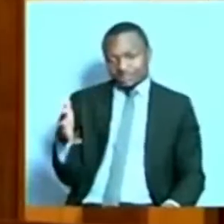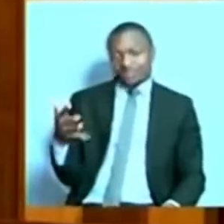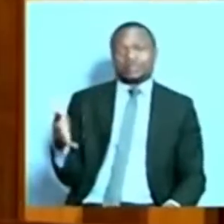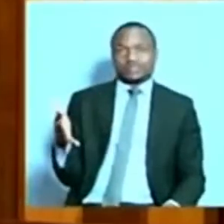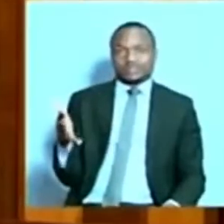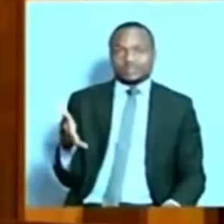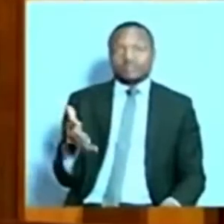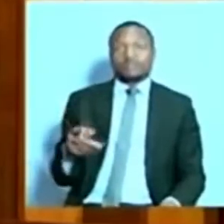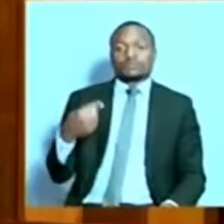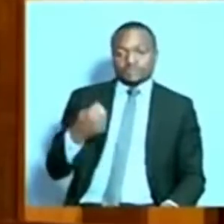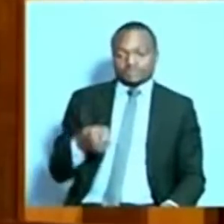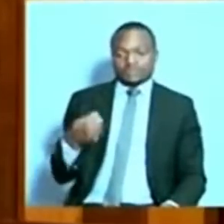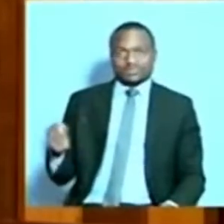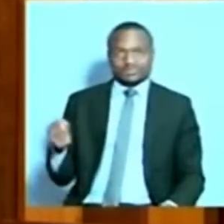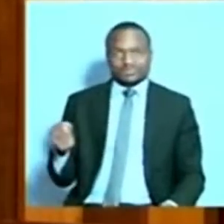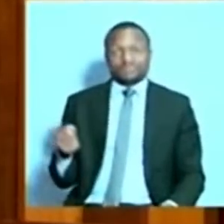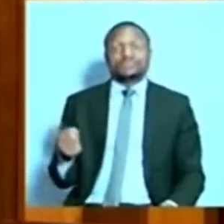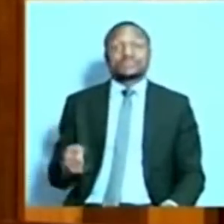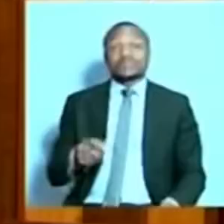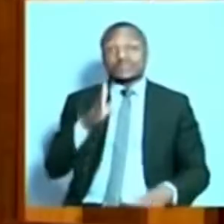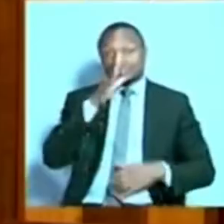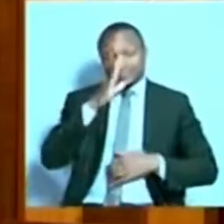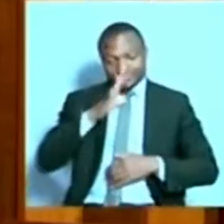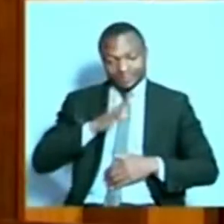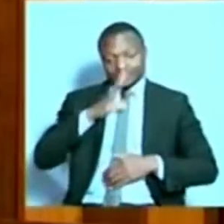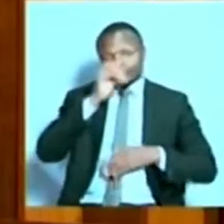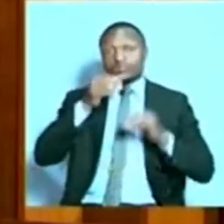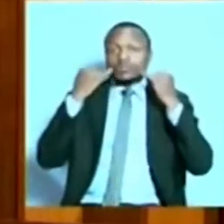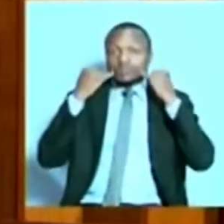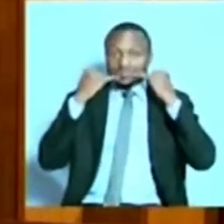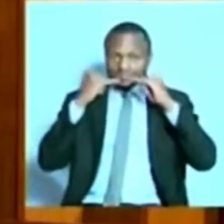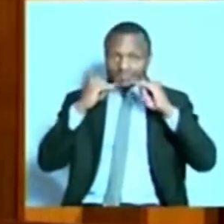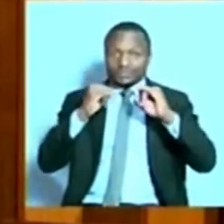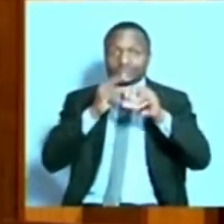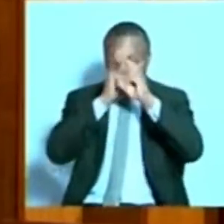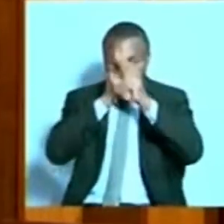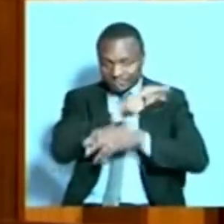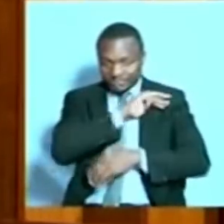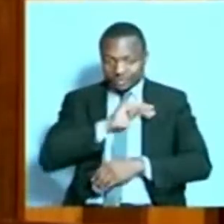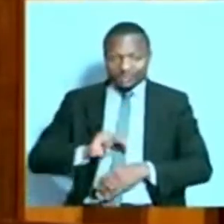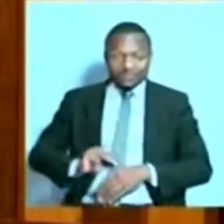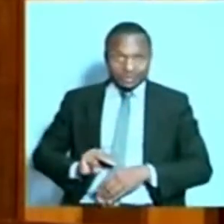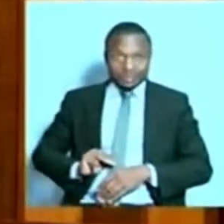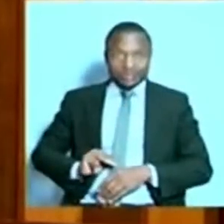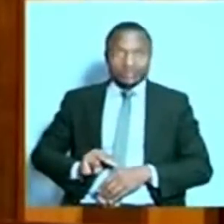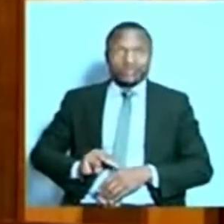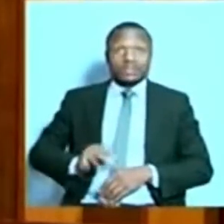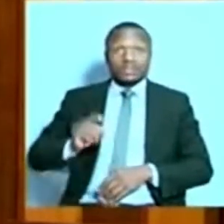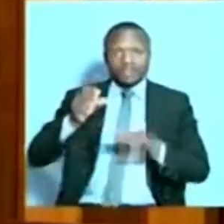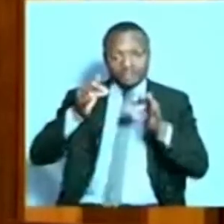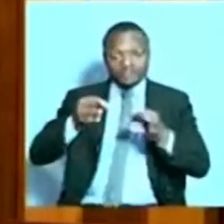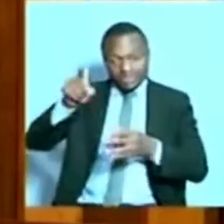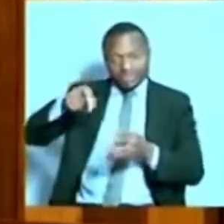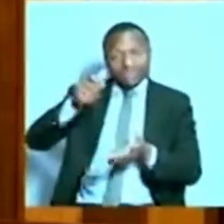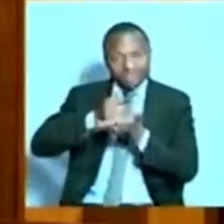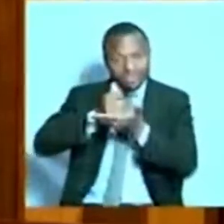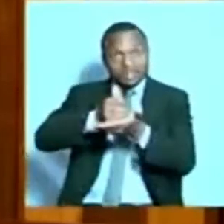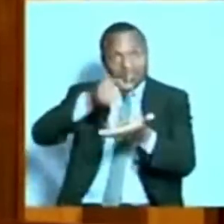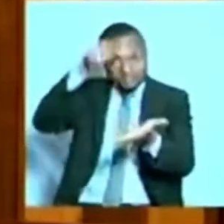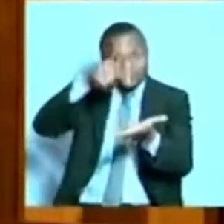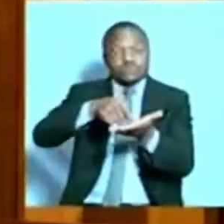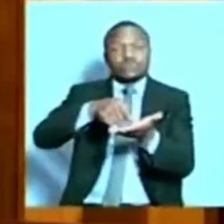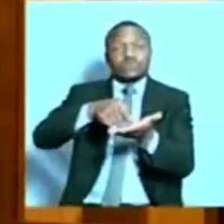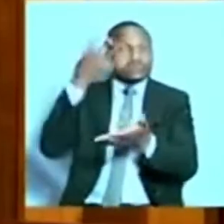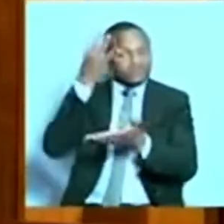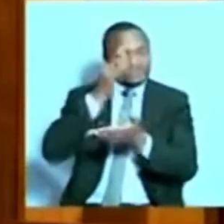side of the gadget. In that regard, Madam Speaker urged honourable members who would need assistance to indicate the clerks